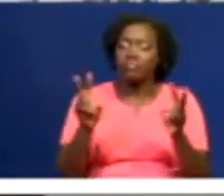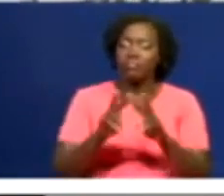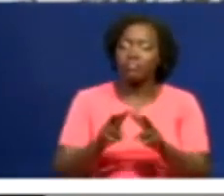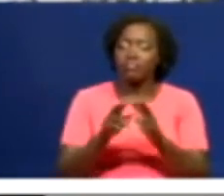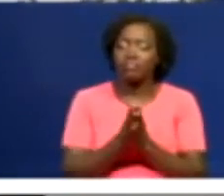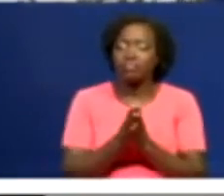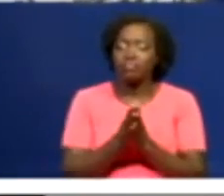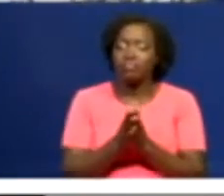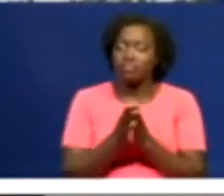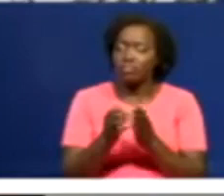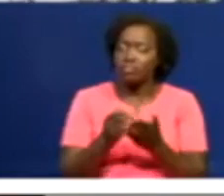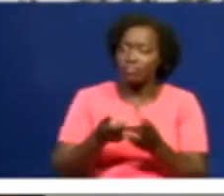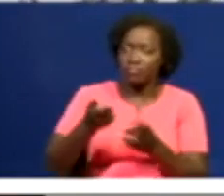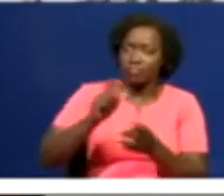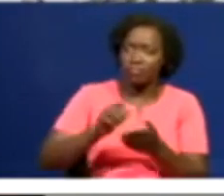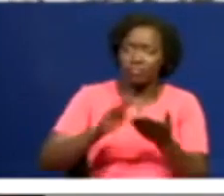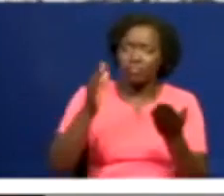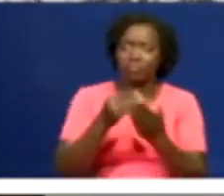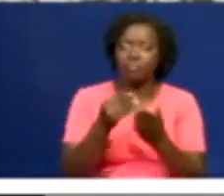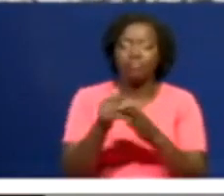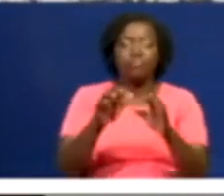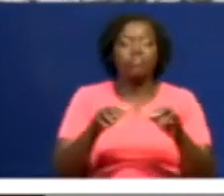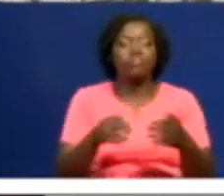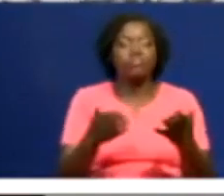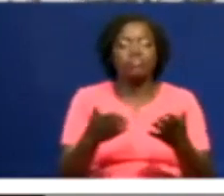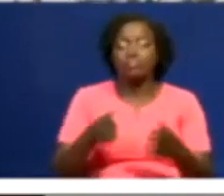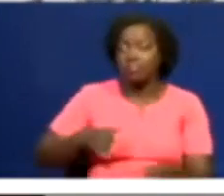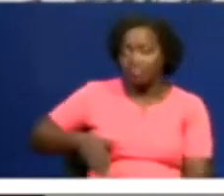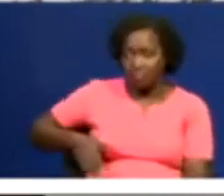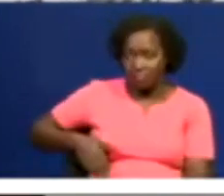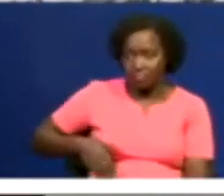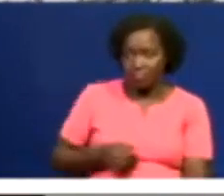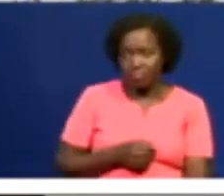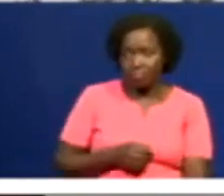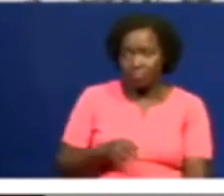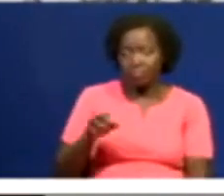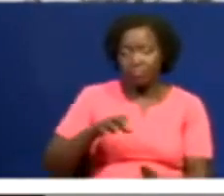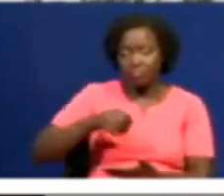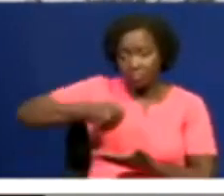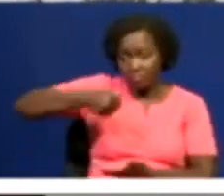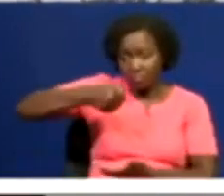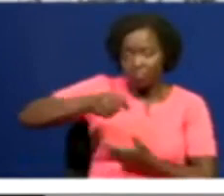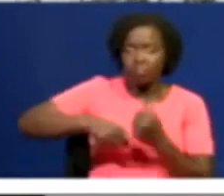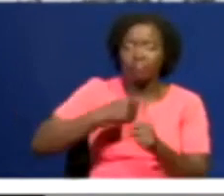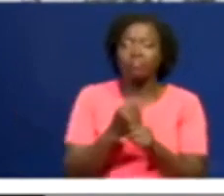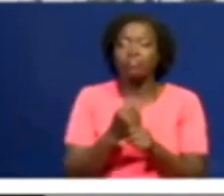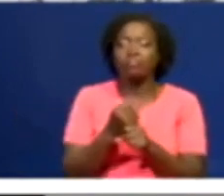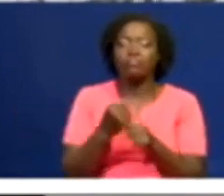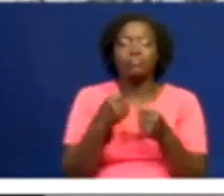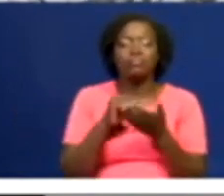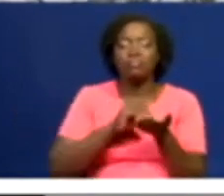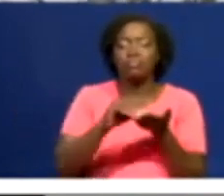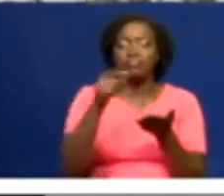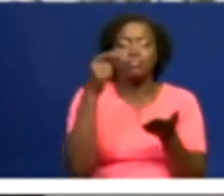and we can put more money in our farmers' pockets. In our budget this year, we have